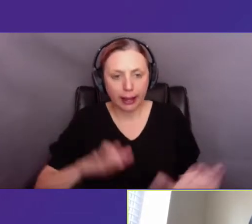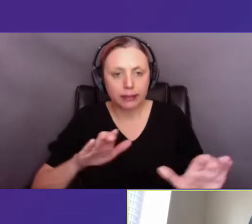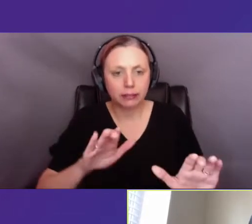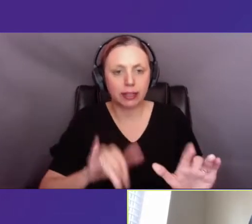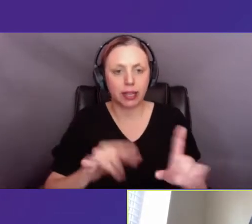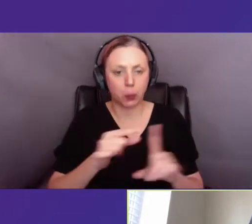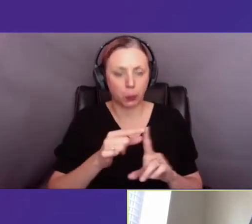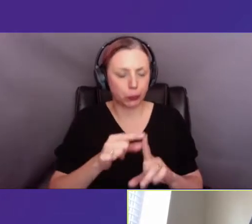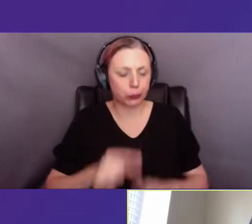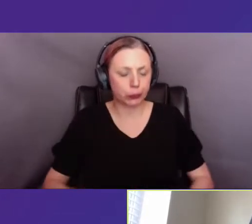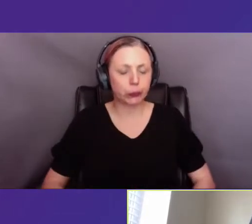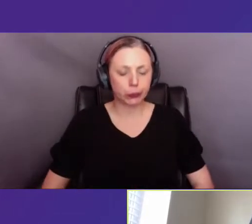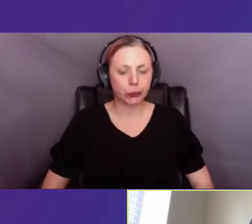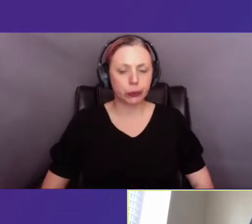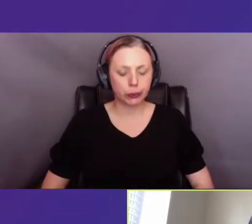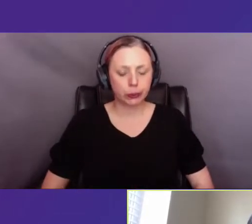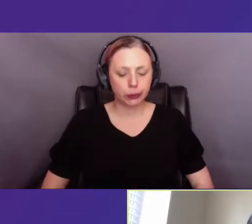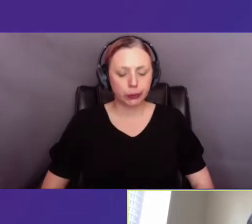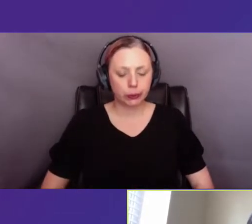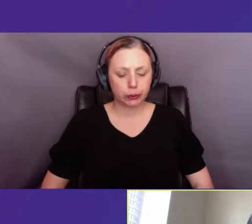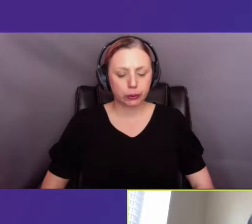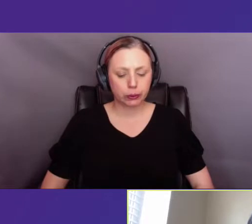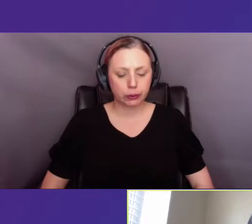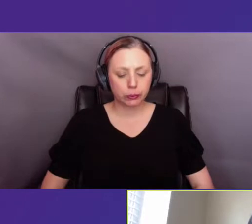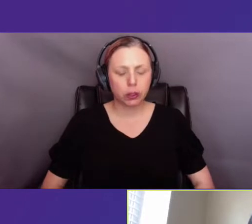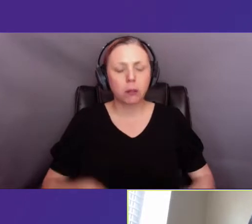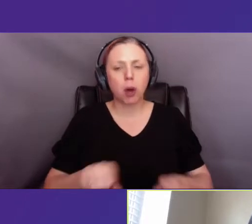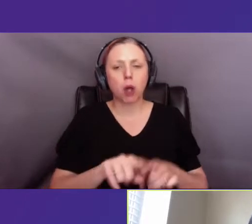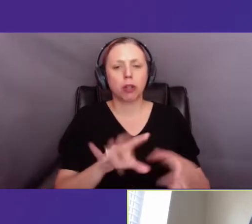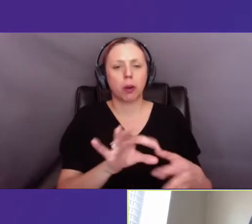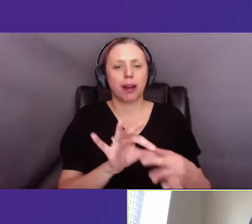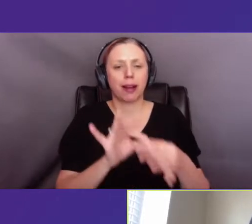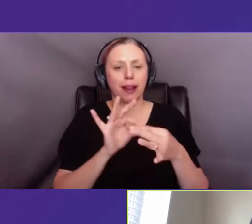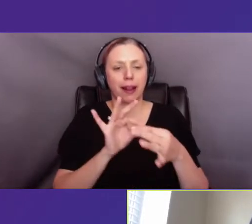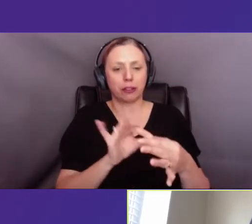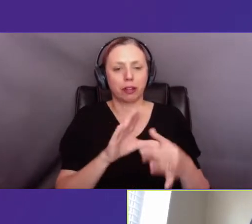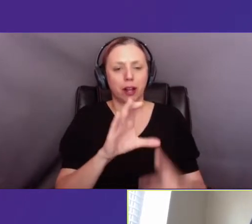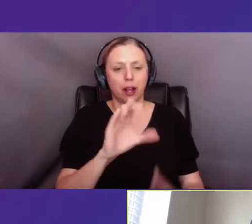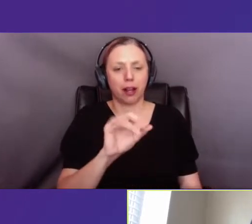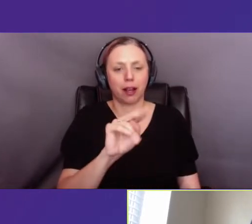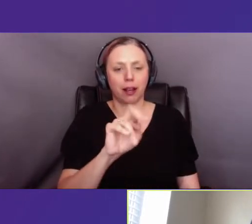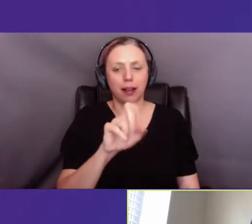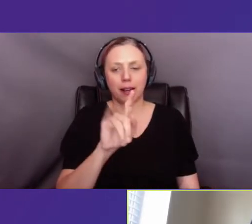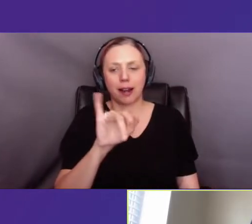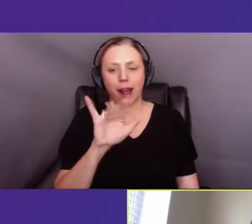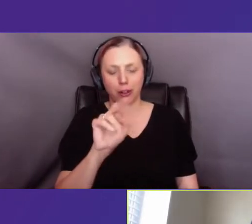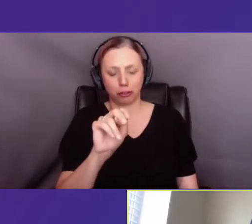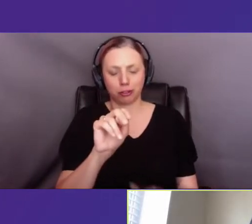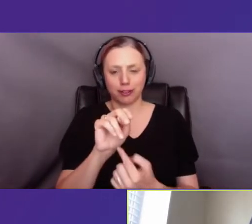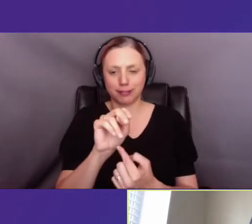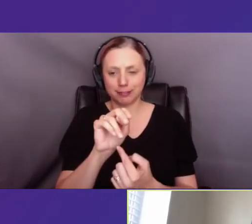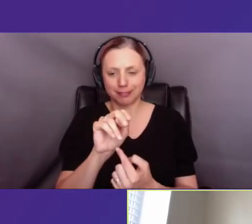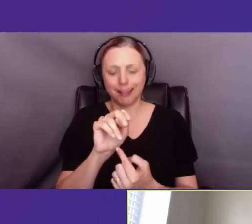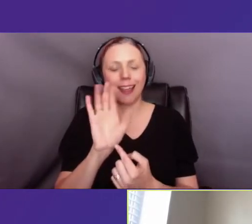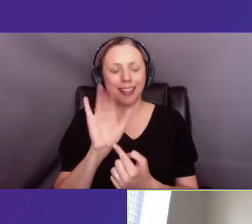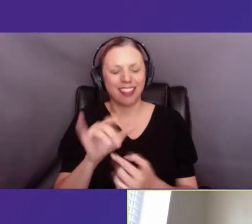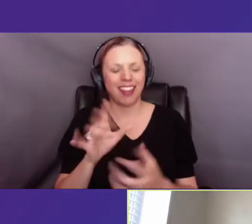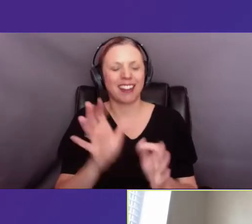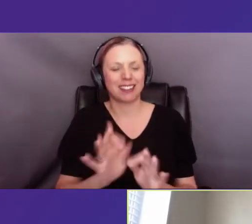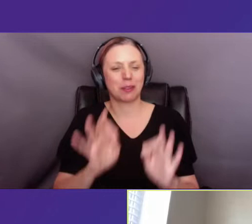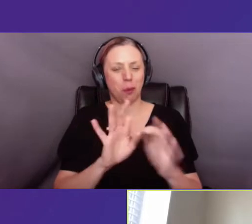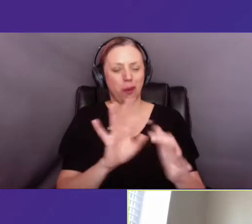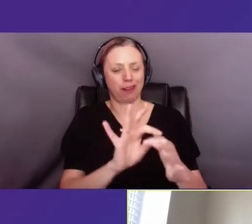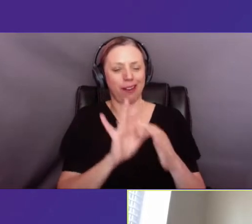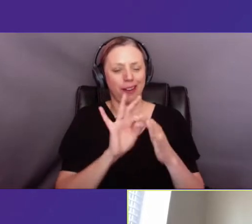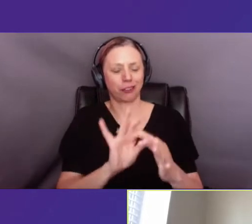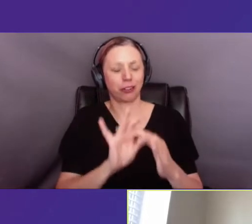words, also connection. And it has been very important to me in the